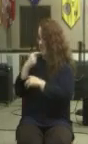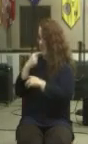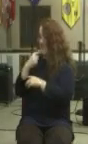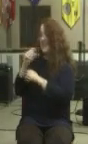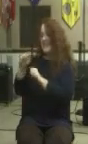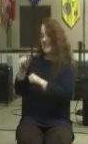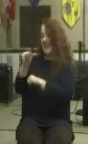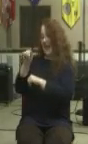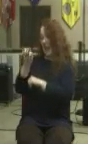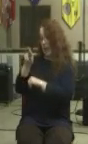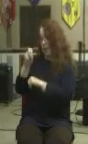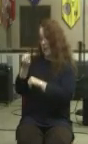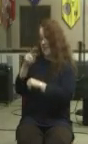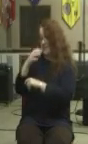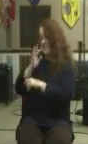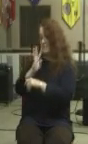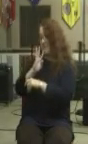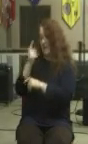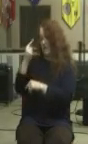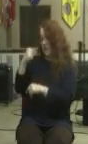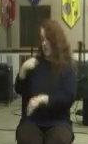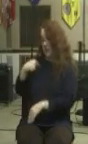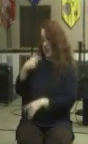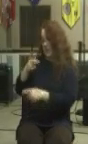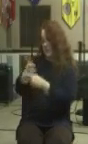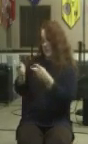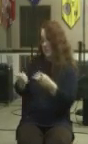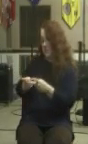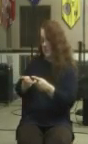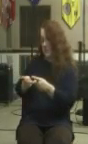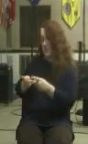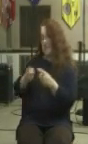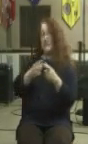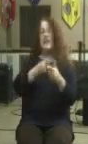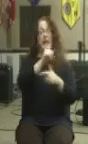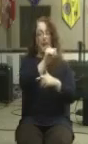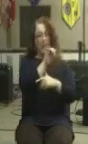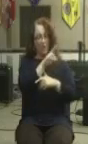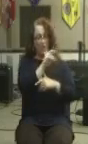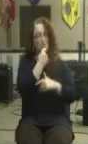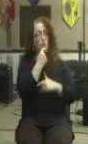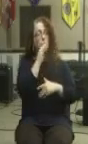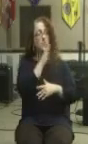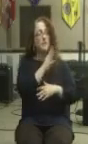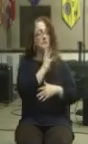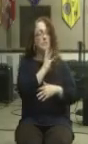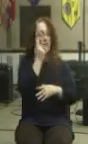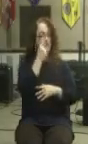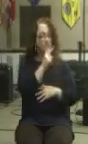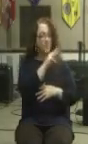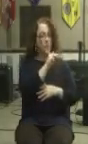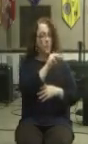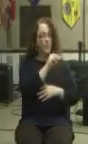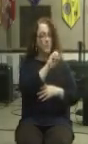And Moses says, can Aaron speak in my place? Aaron, you shall be the voice of Moses.